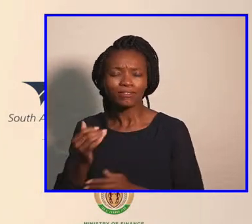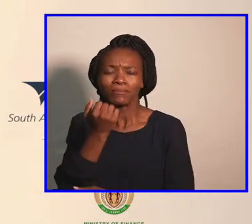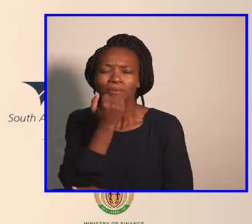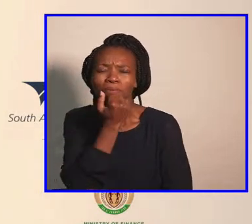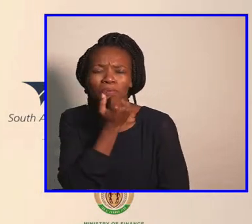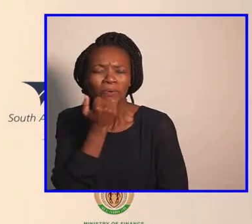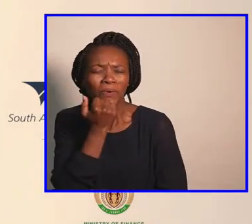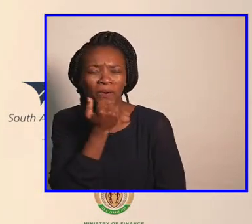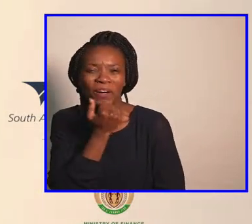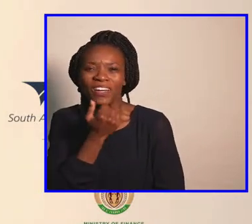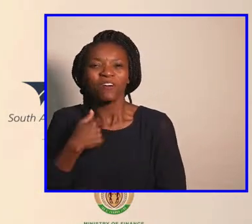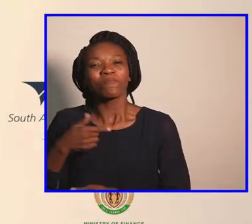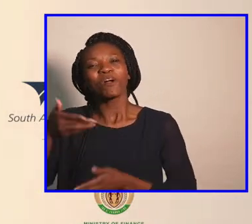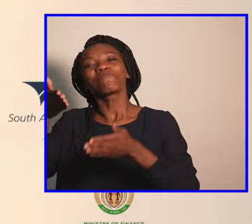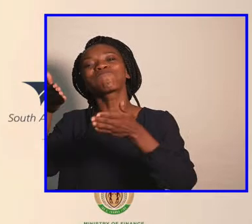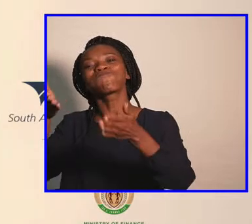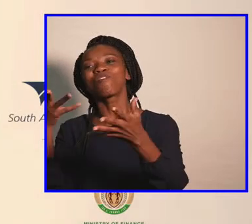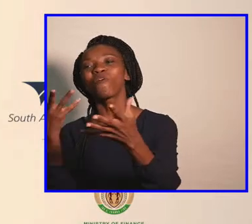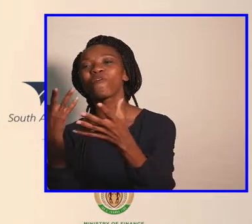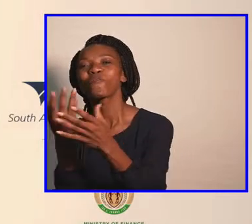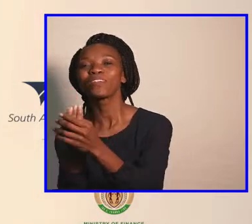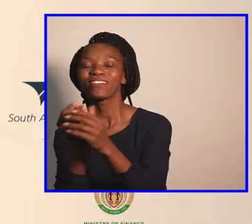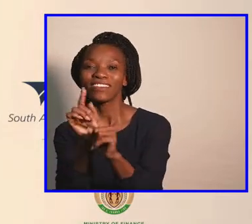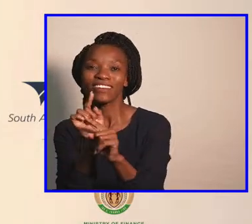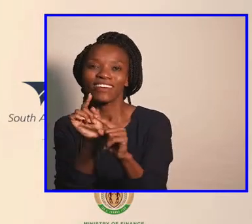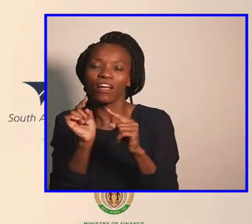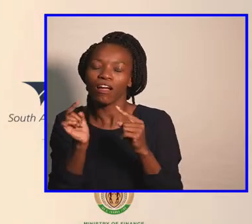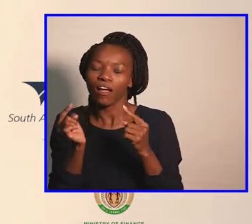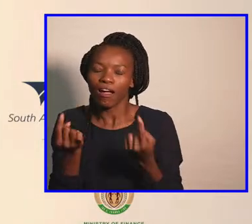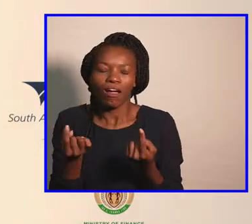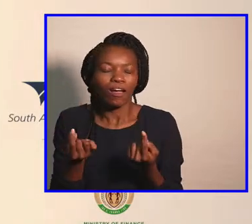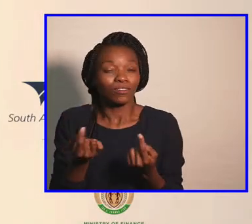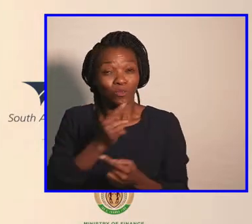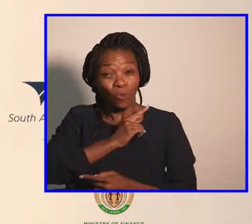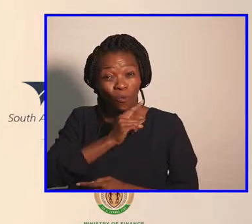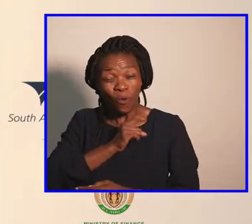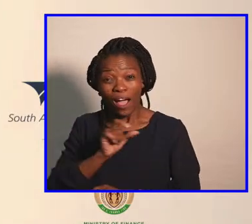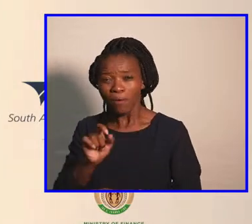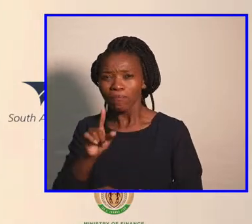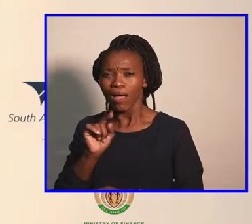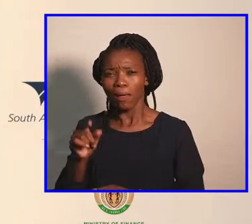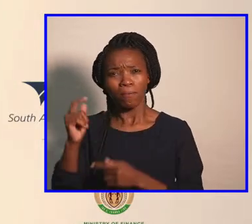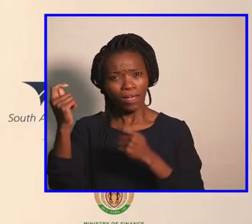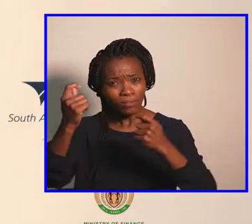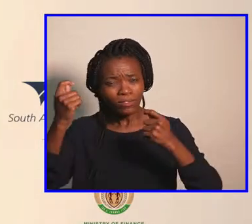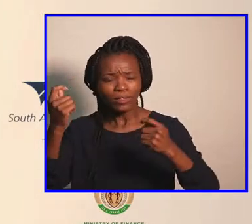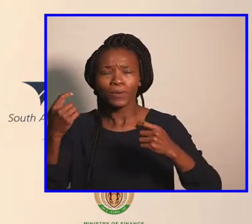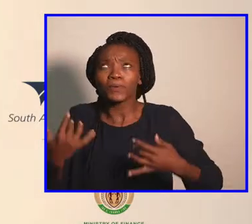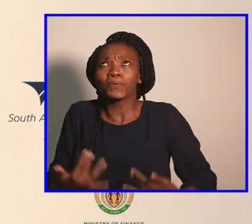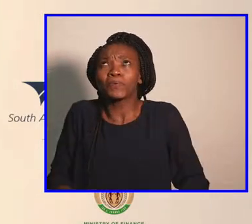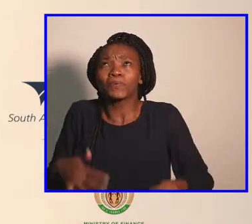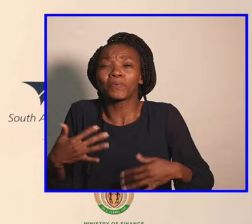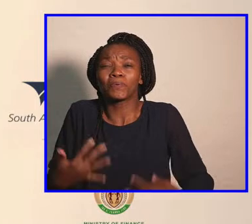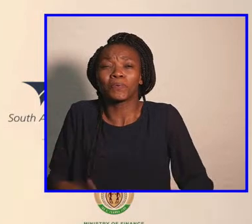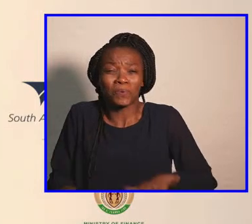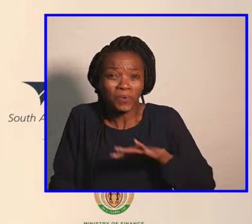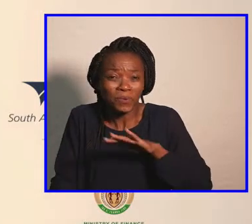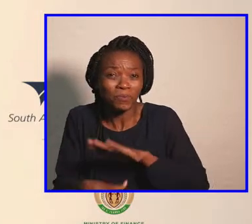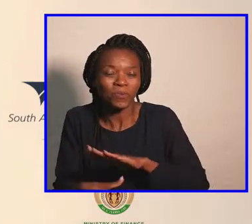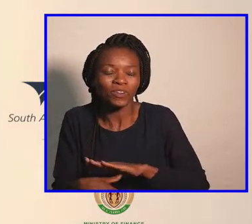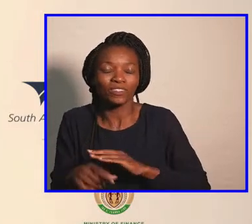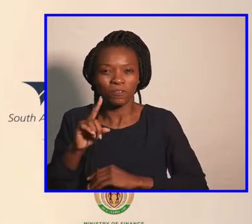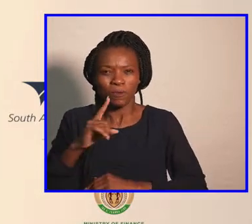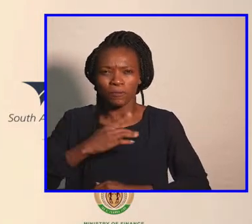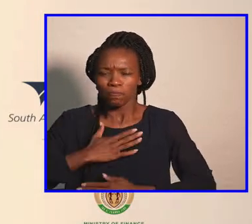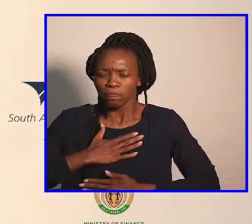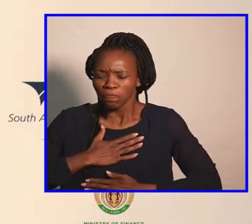you in person on this most auspicious occasion. It is, however, my honor to